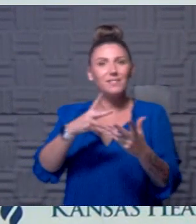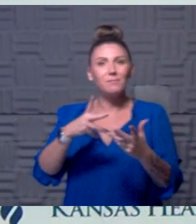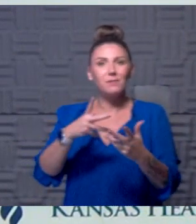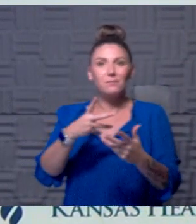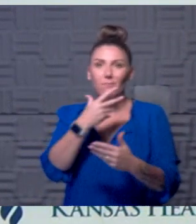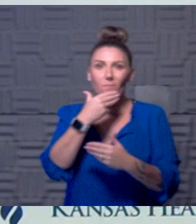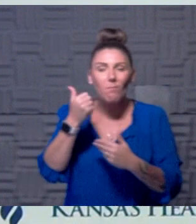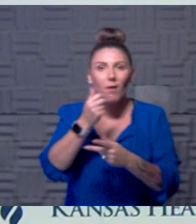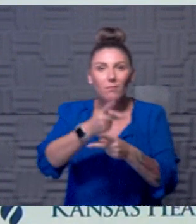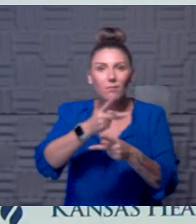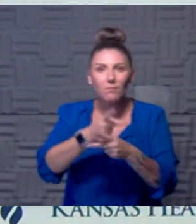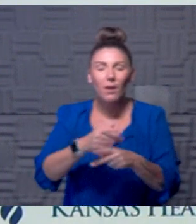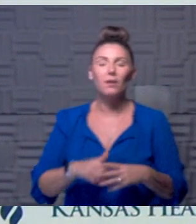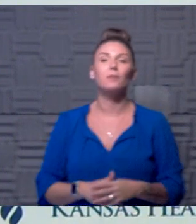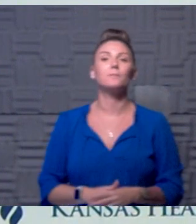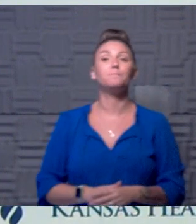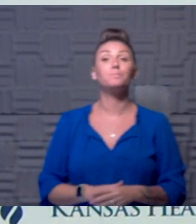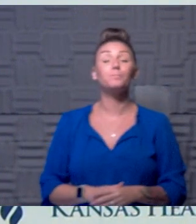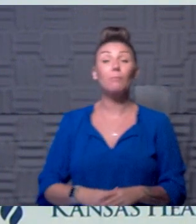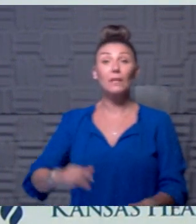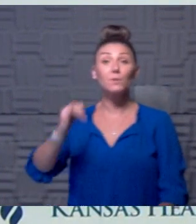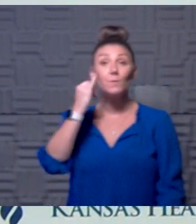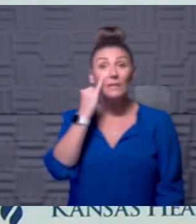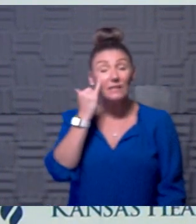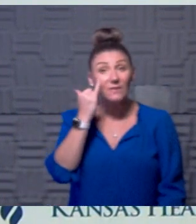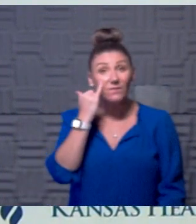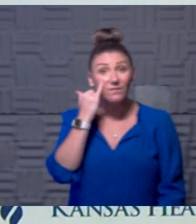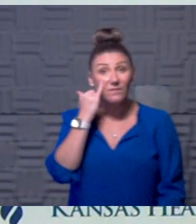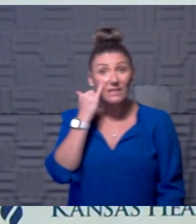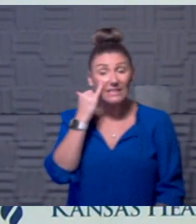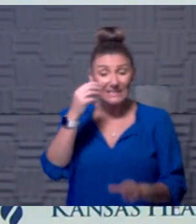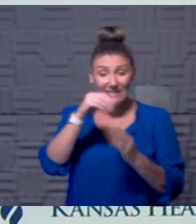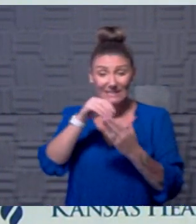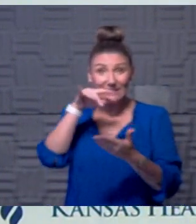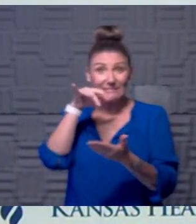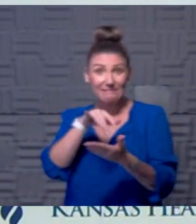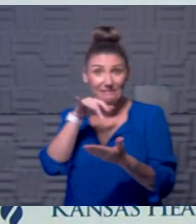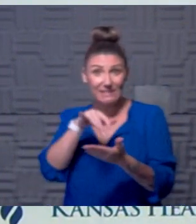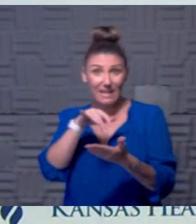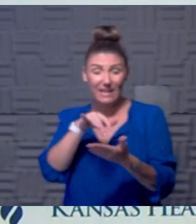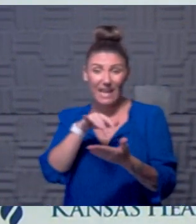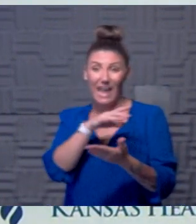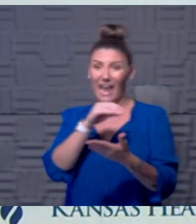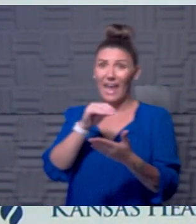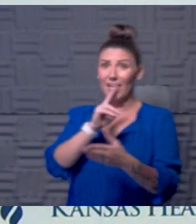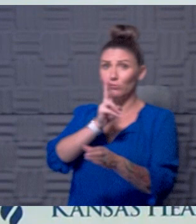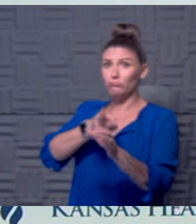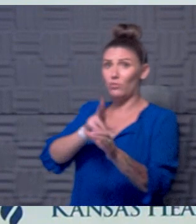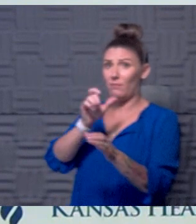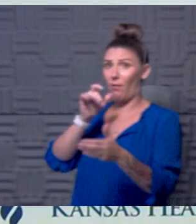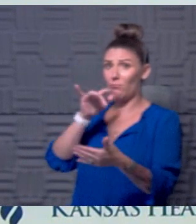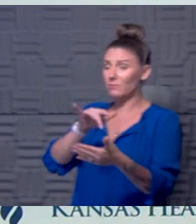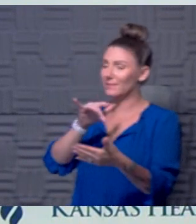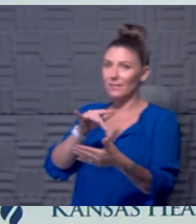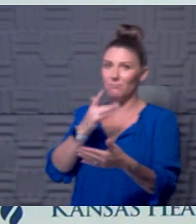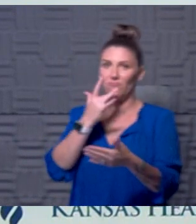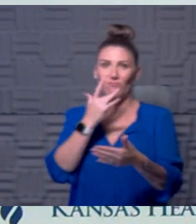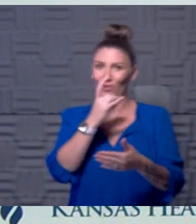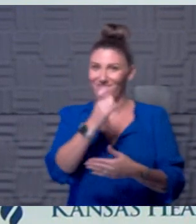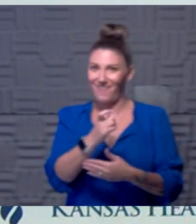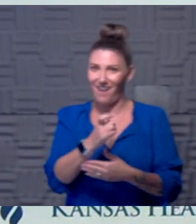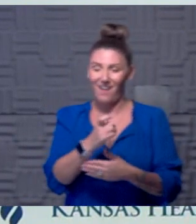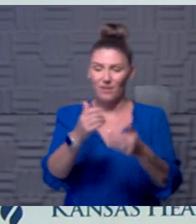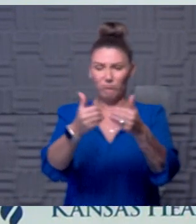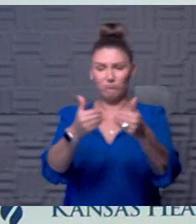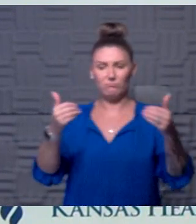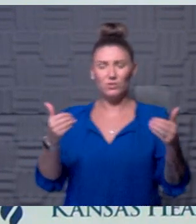need. But if you were in a study and you want to take part of another study, that's where we would prefer you don't do that, because you're still